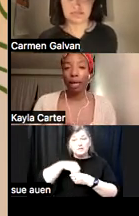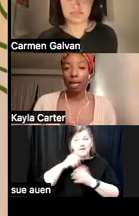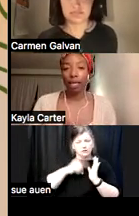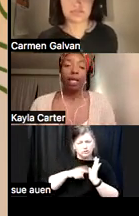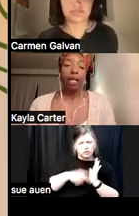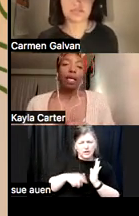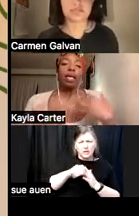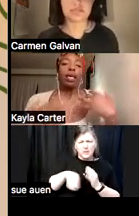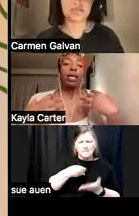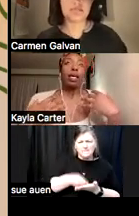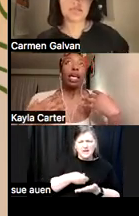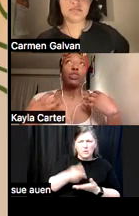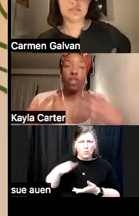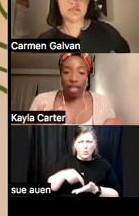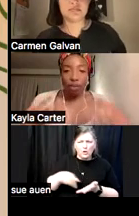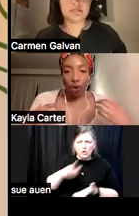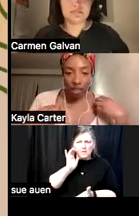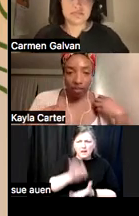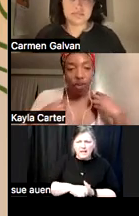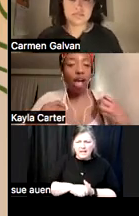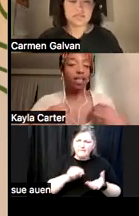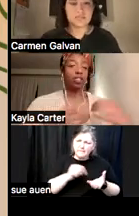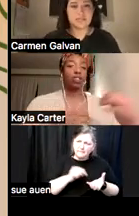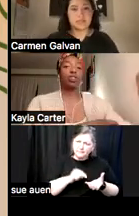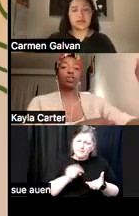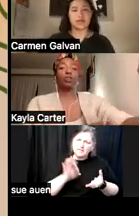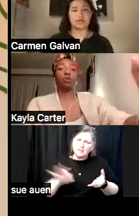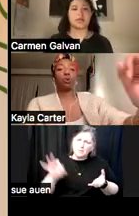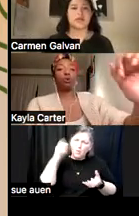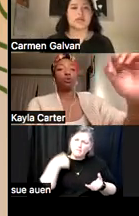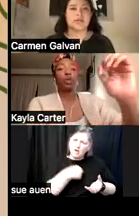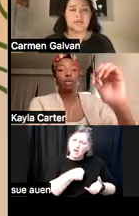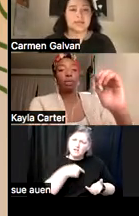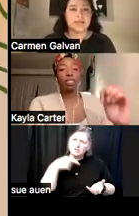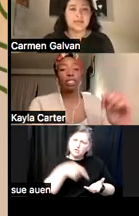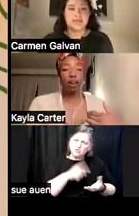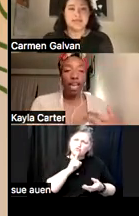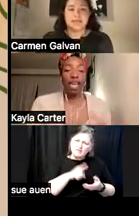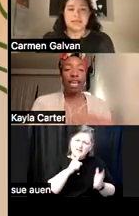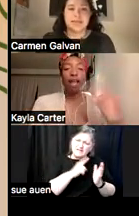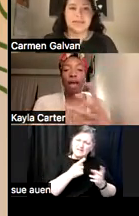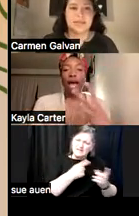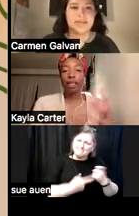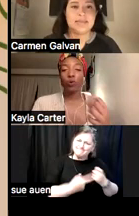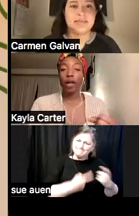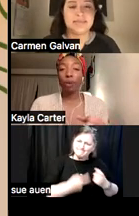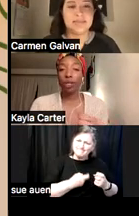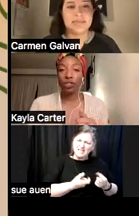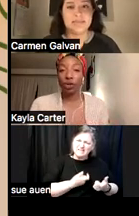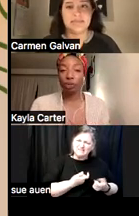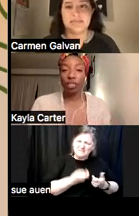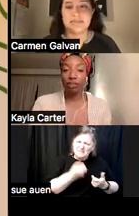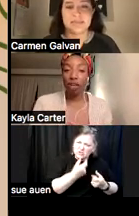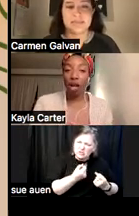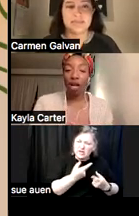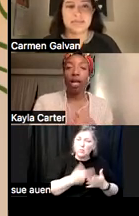about money. It's really important for us to really be interrogating and unpacking what our